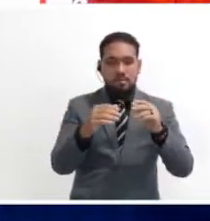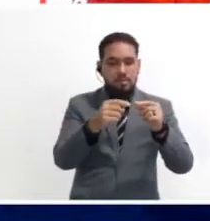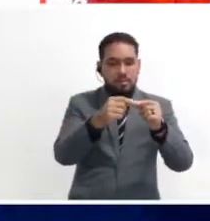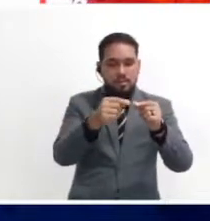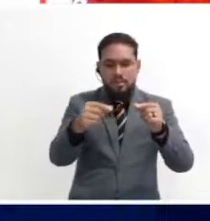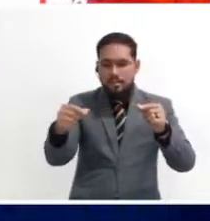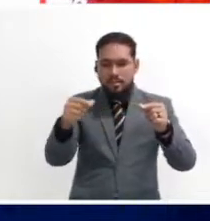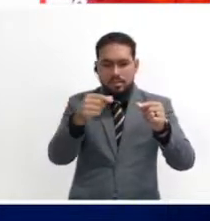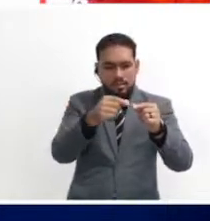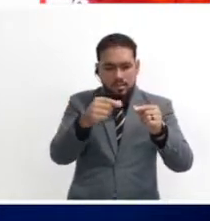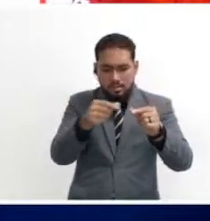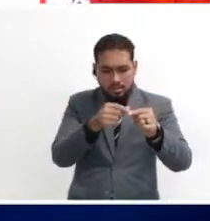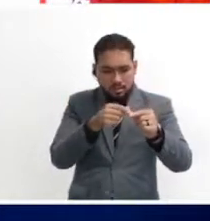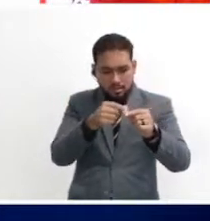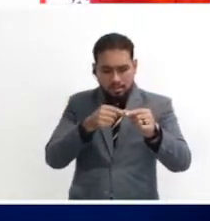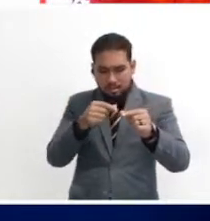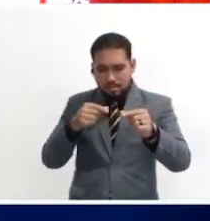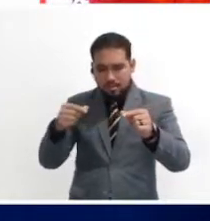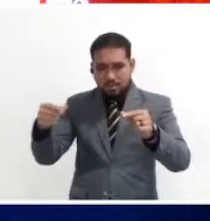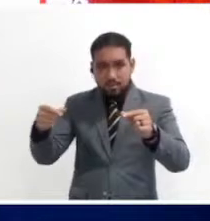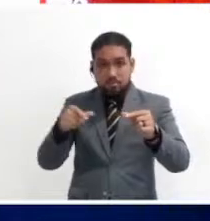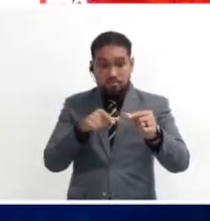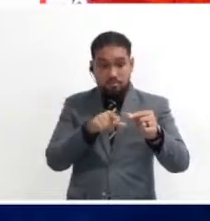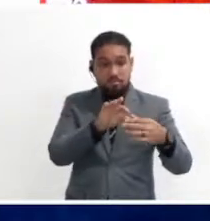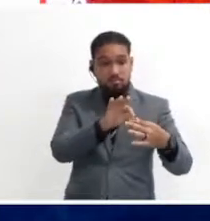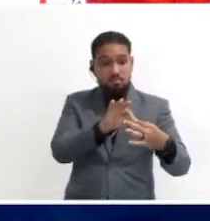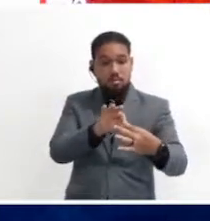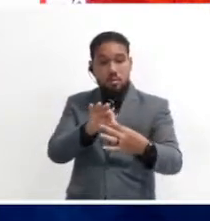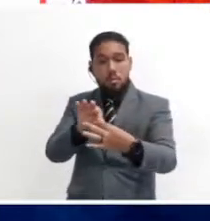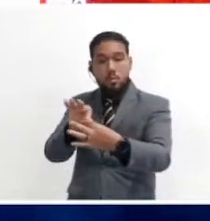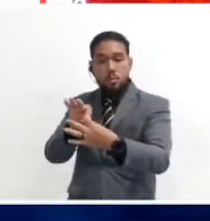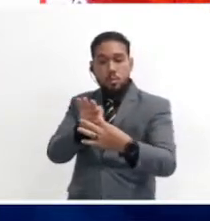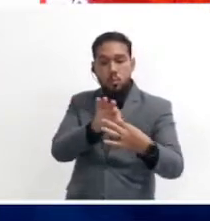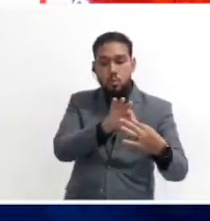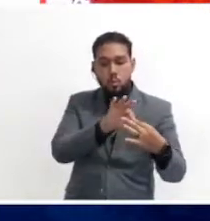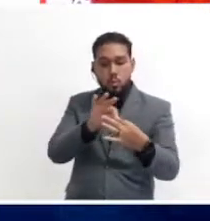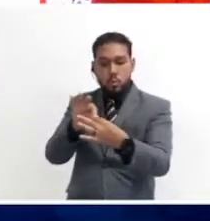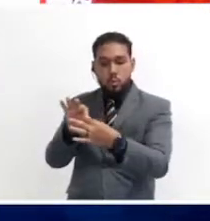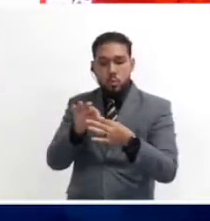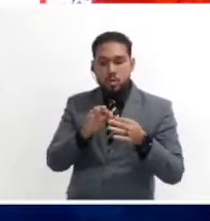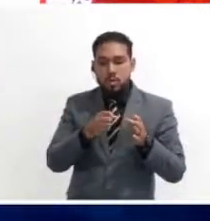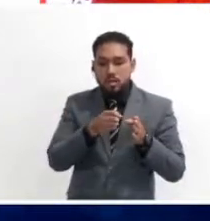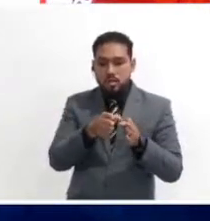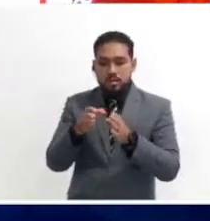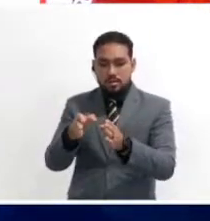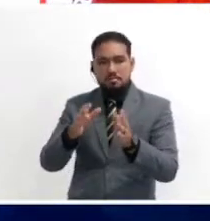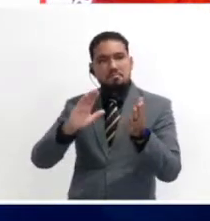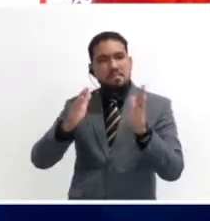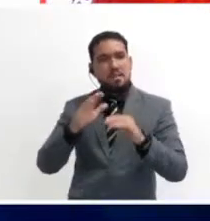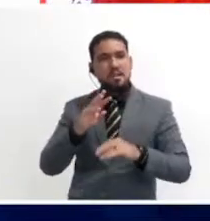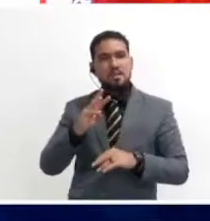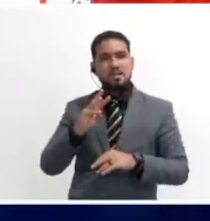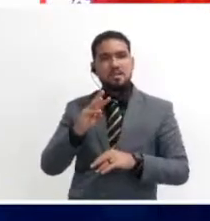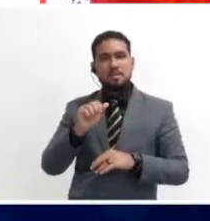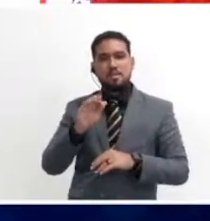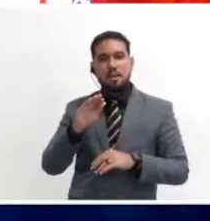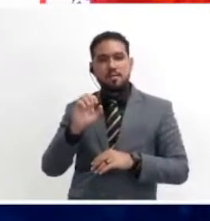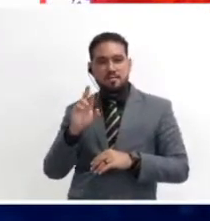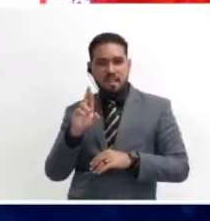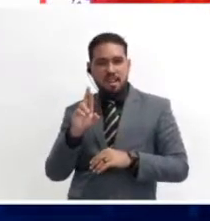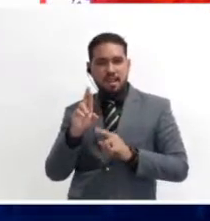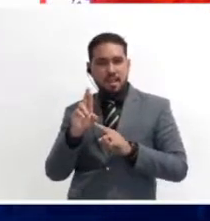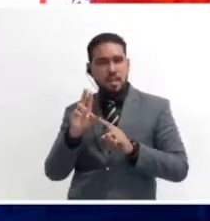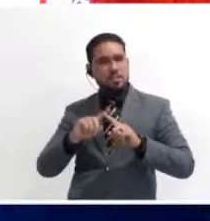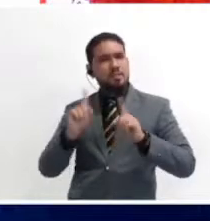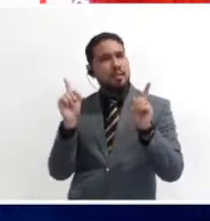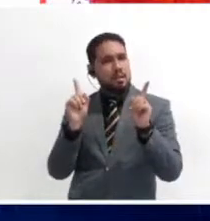typical wafer interconnect. And so we kind of use this also as a way to translate